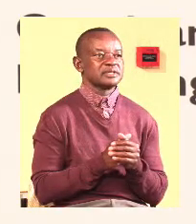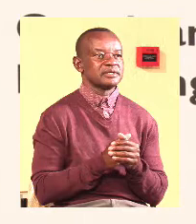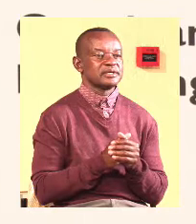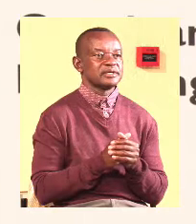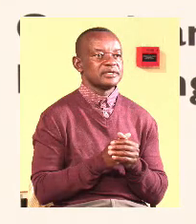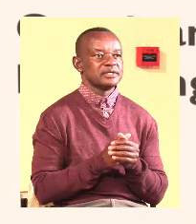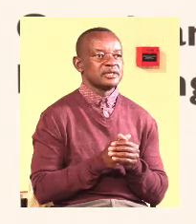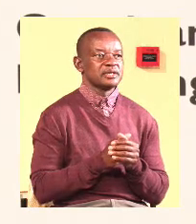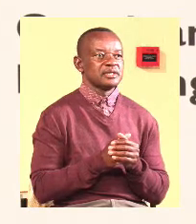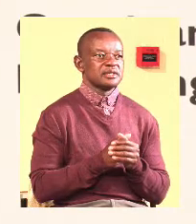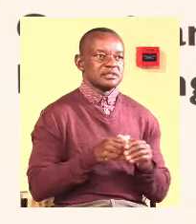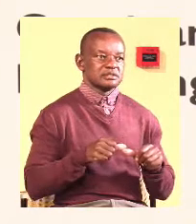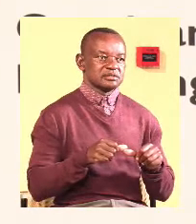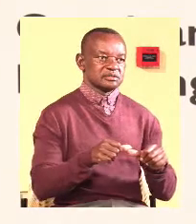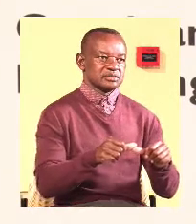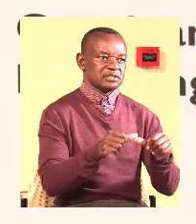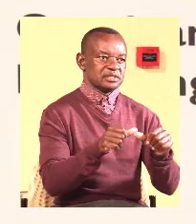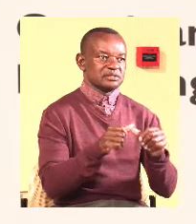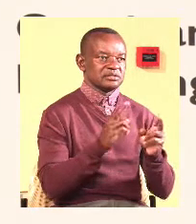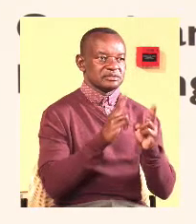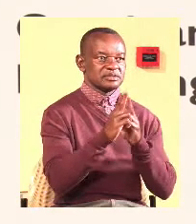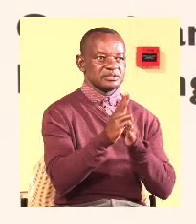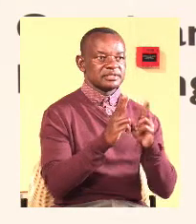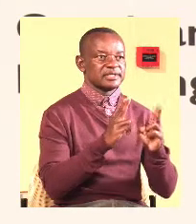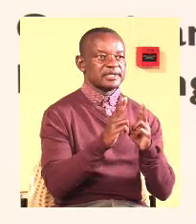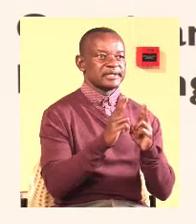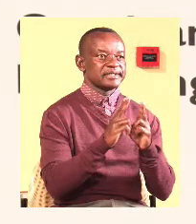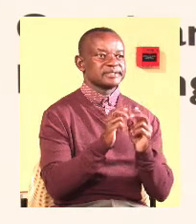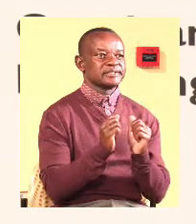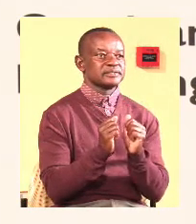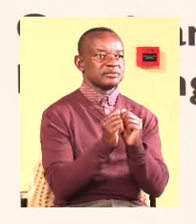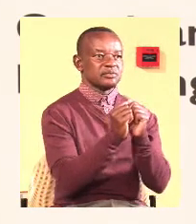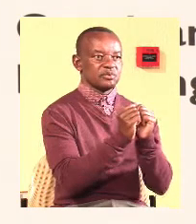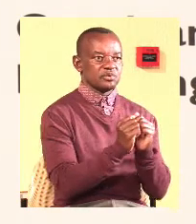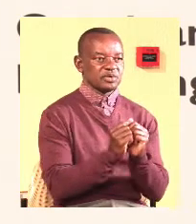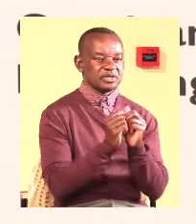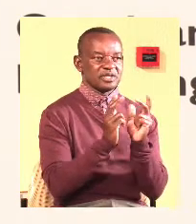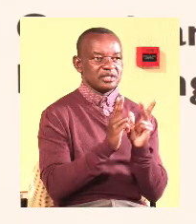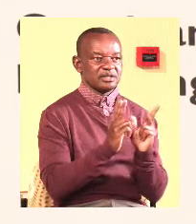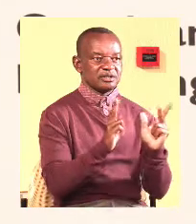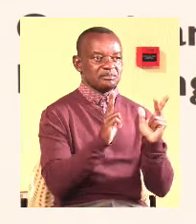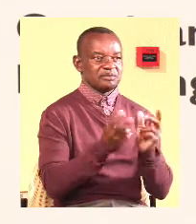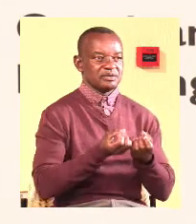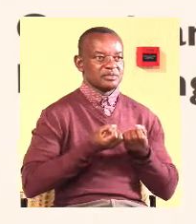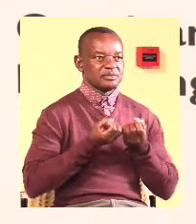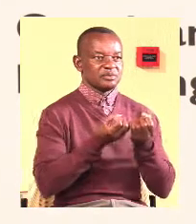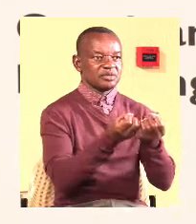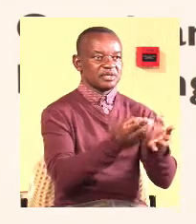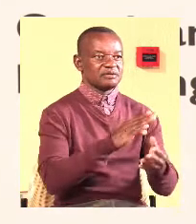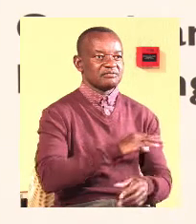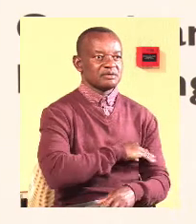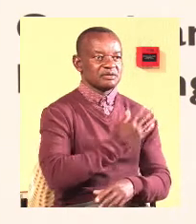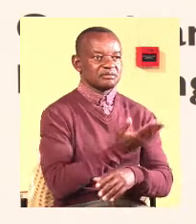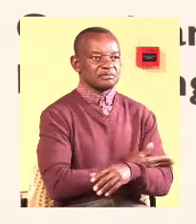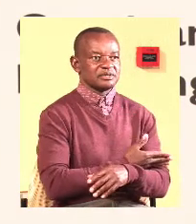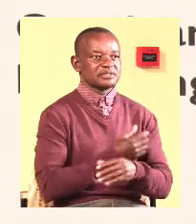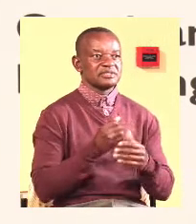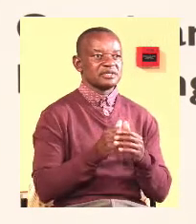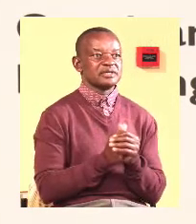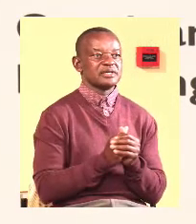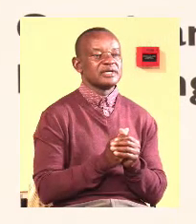to ensure that we empower in terms of information sharing, and we also influence voluntary compliance to the